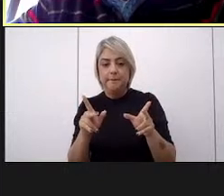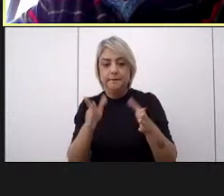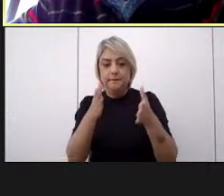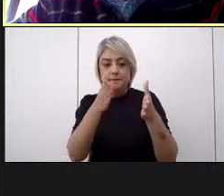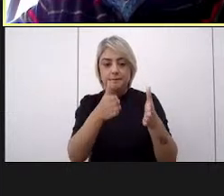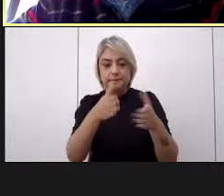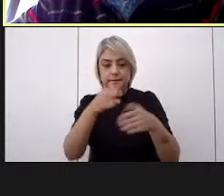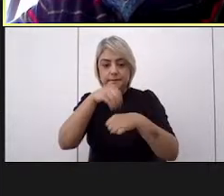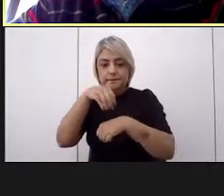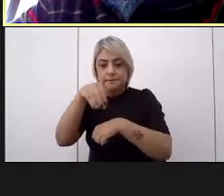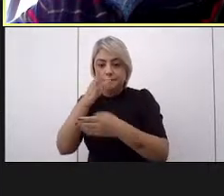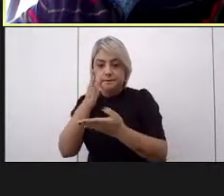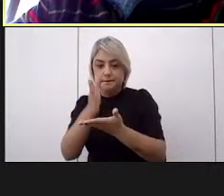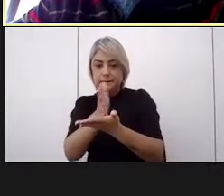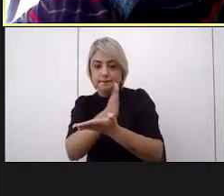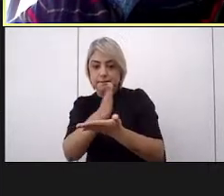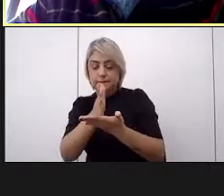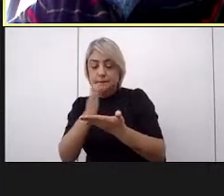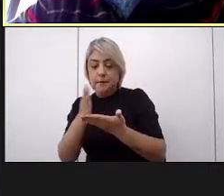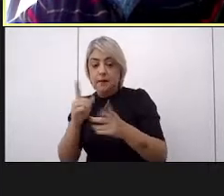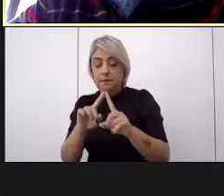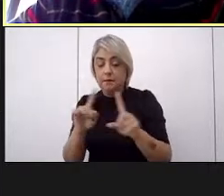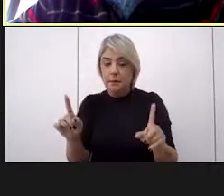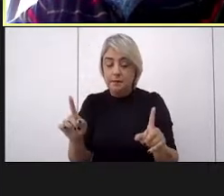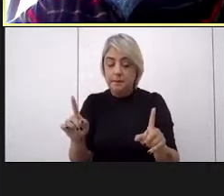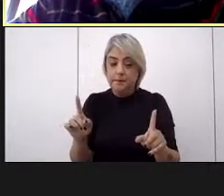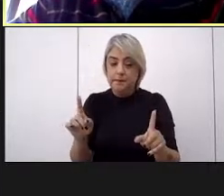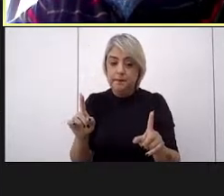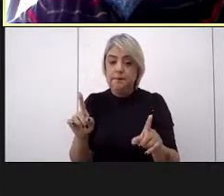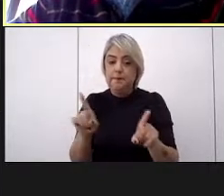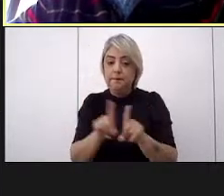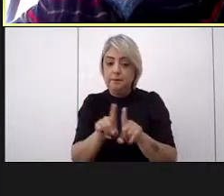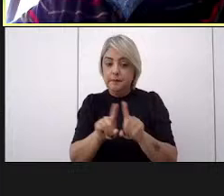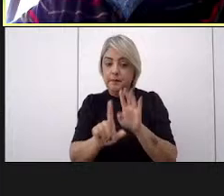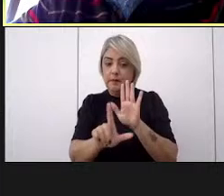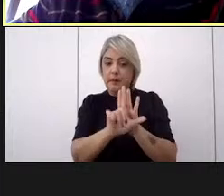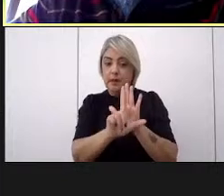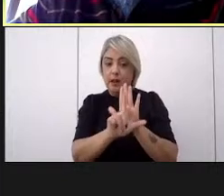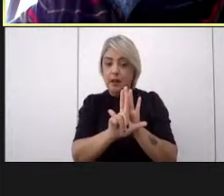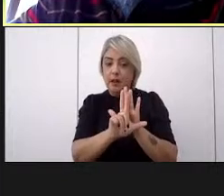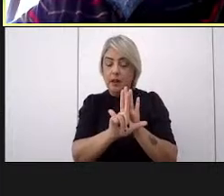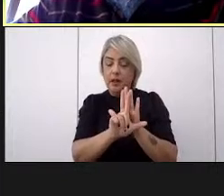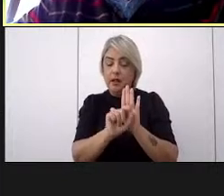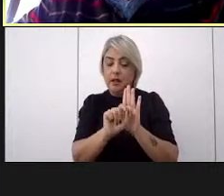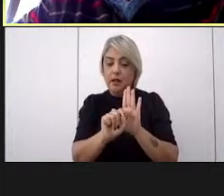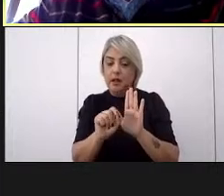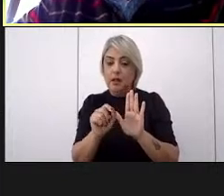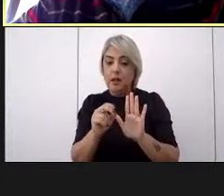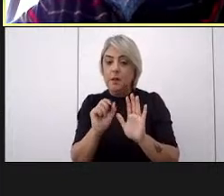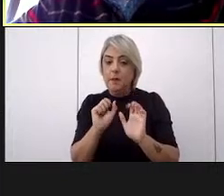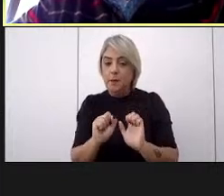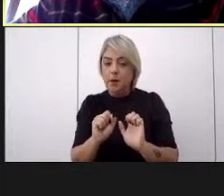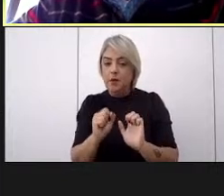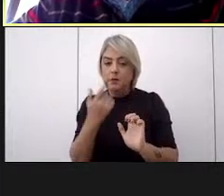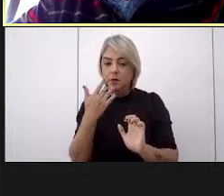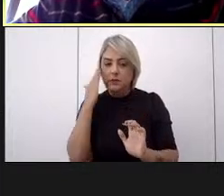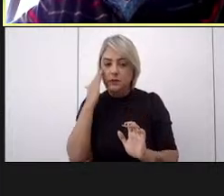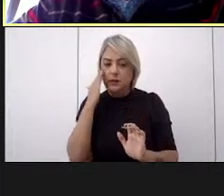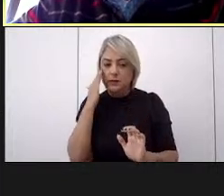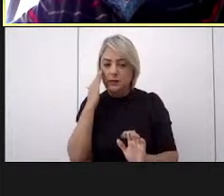But the law should not be considered exclusively as an external determining factor of public action.